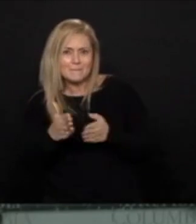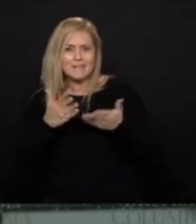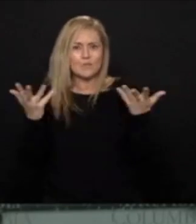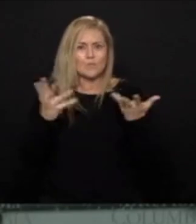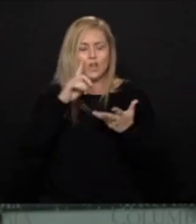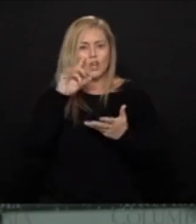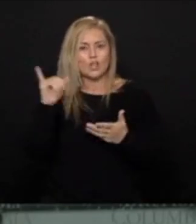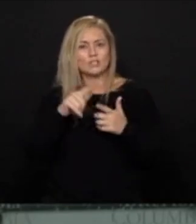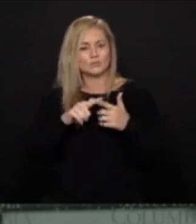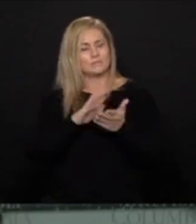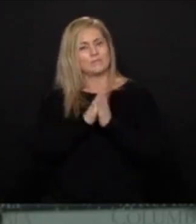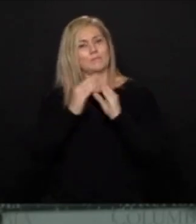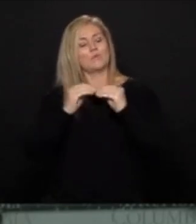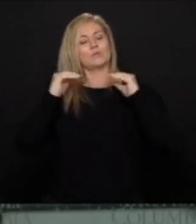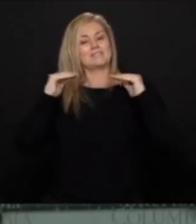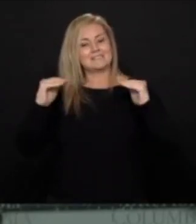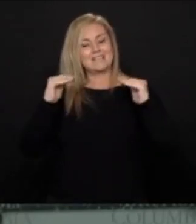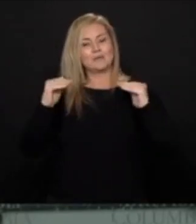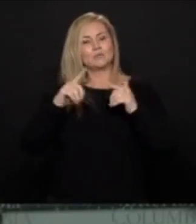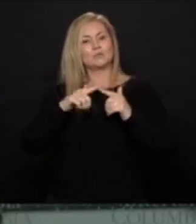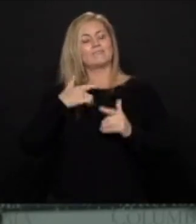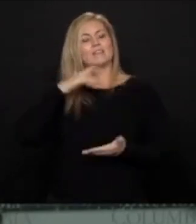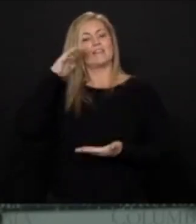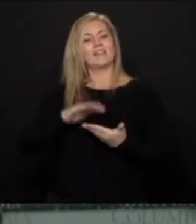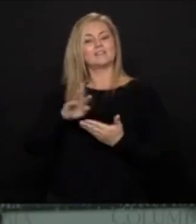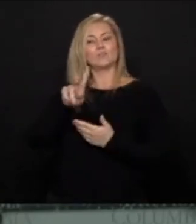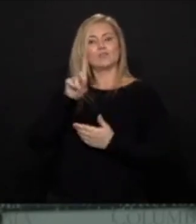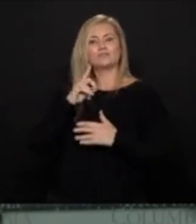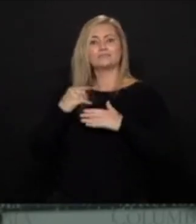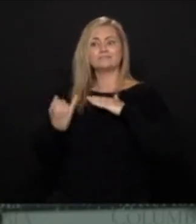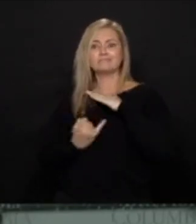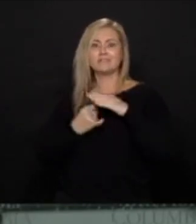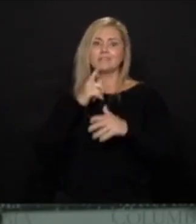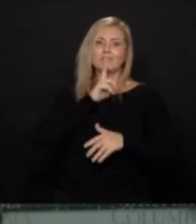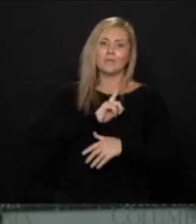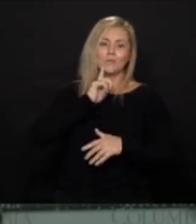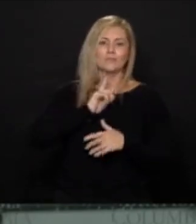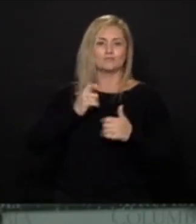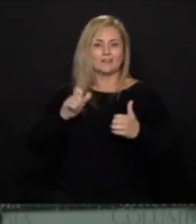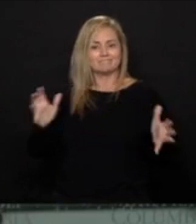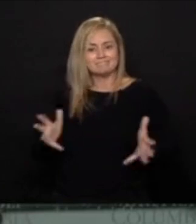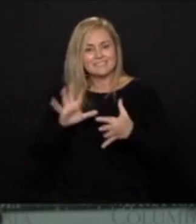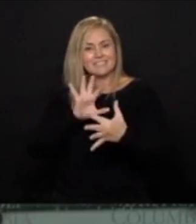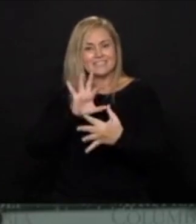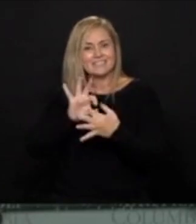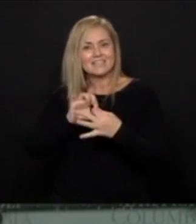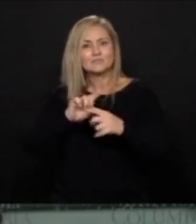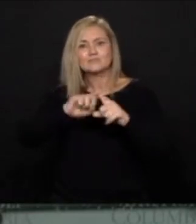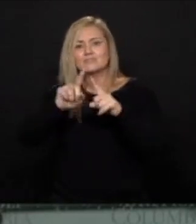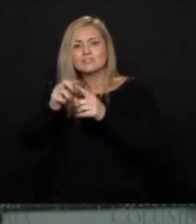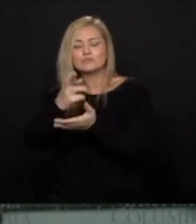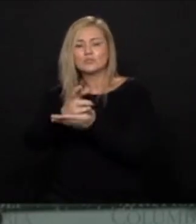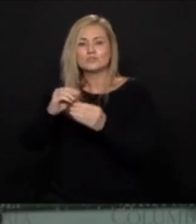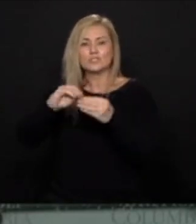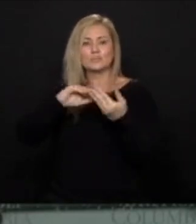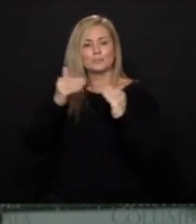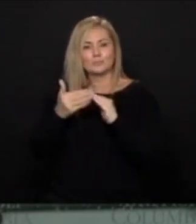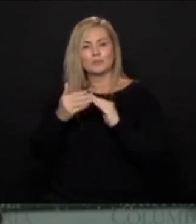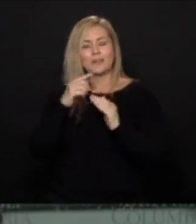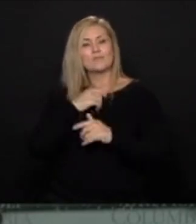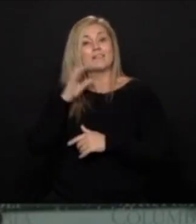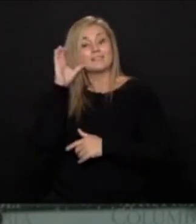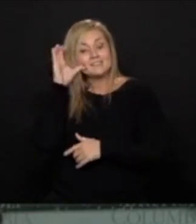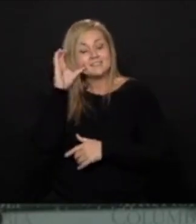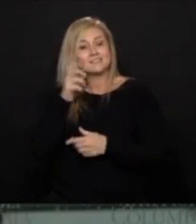stabilize their lives, to help to ease the symptoms of withdrawal, connect them to resources in the community, and very importantly, be there to